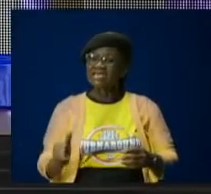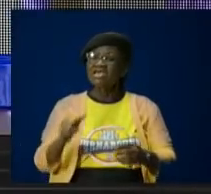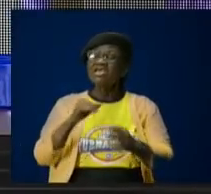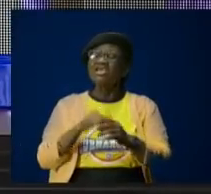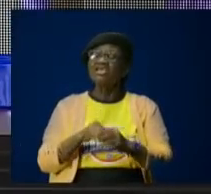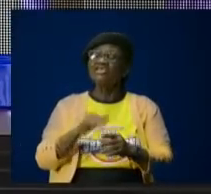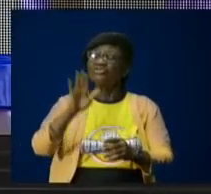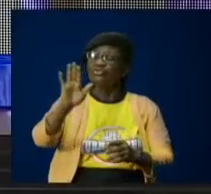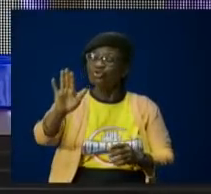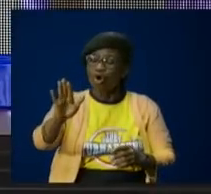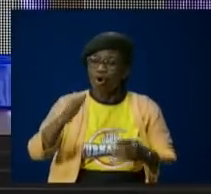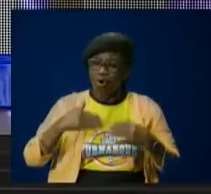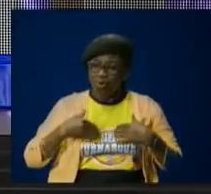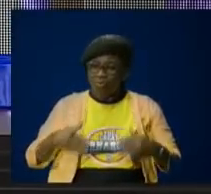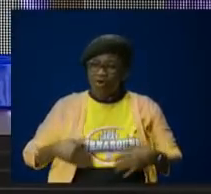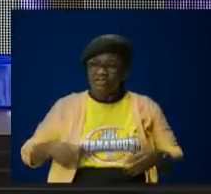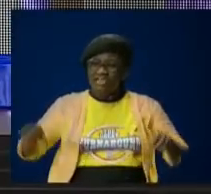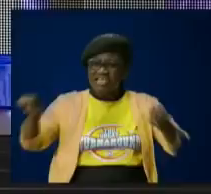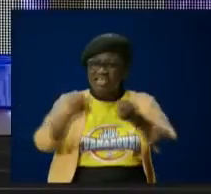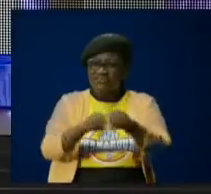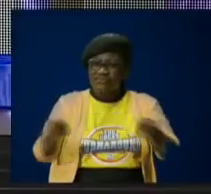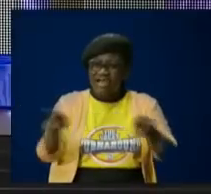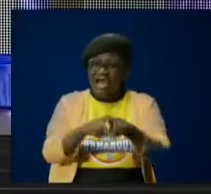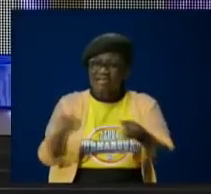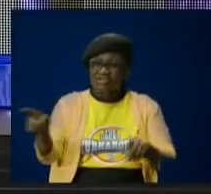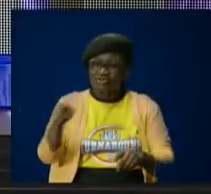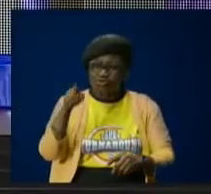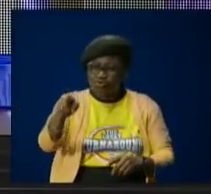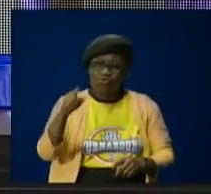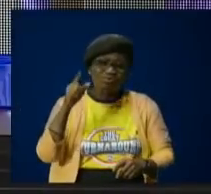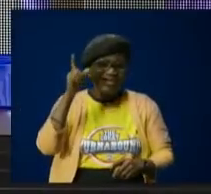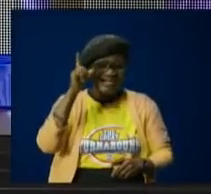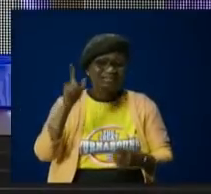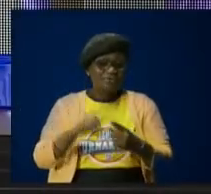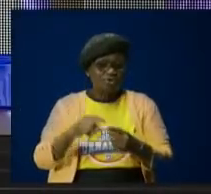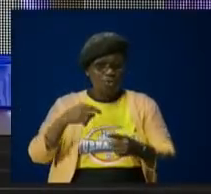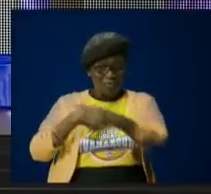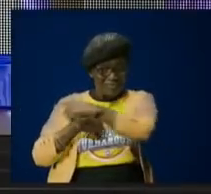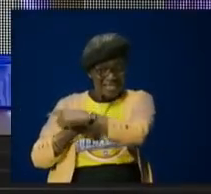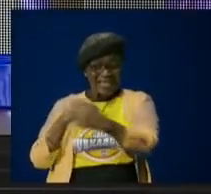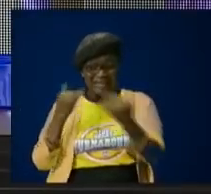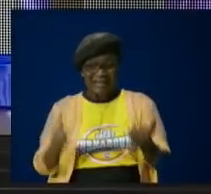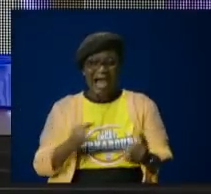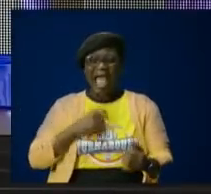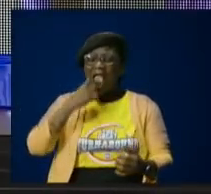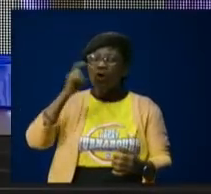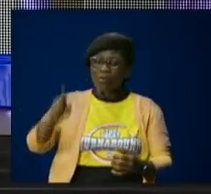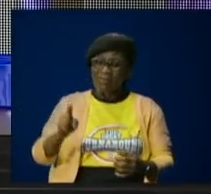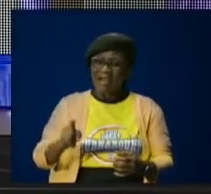me now, I decree, peace be still. Amen.